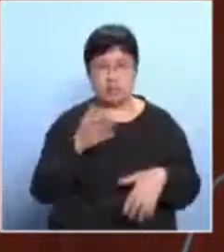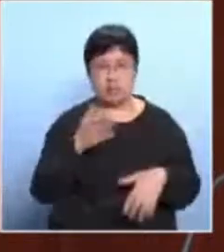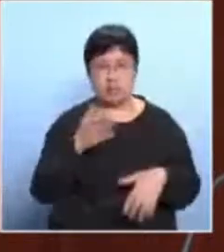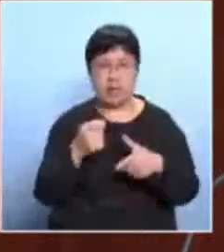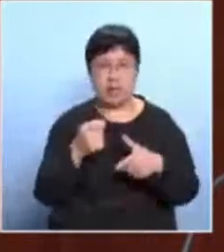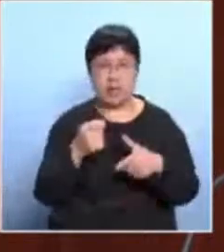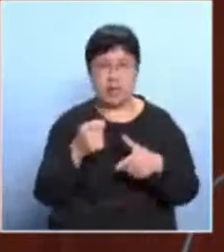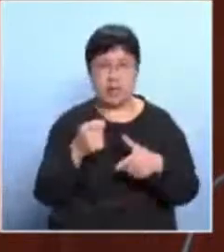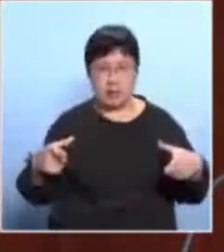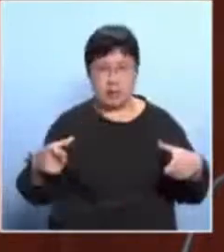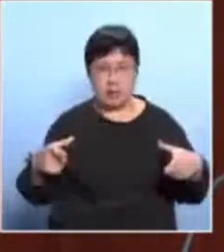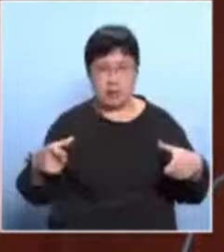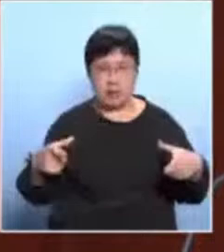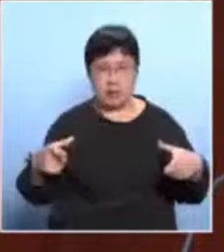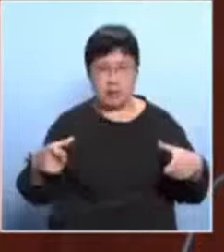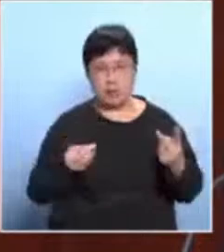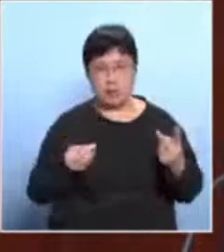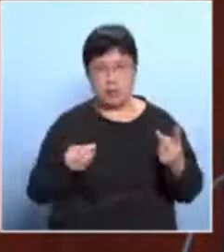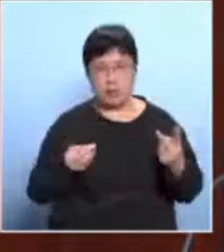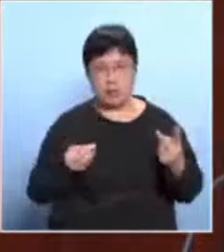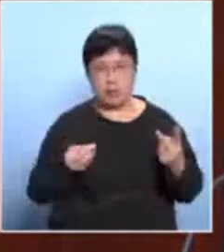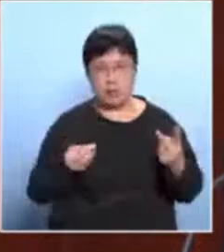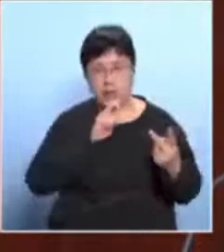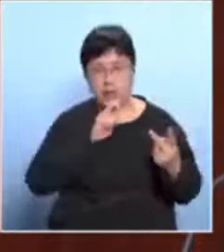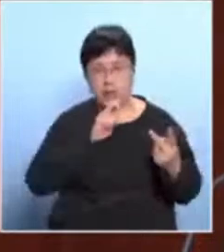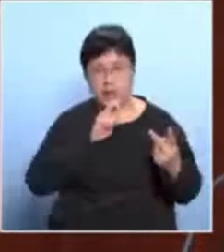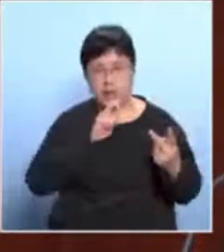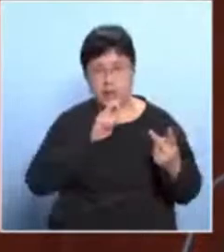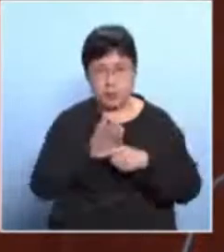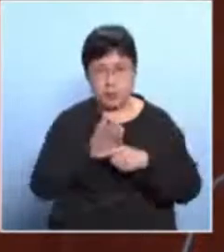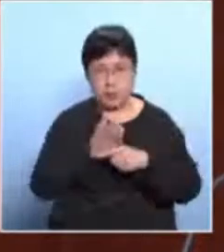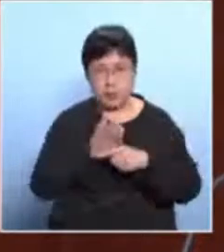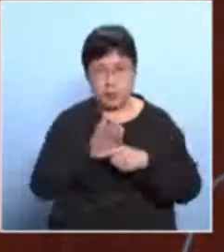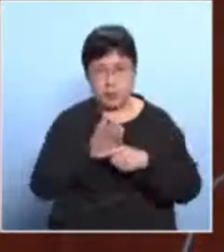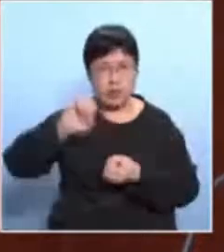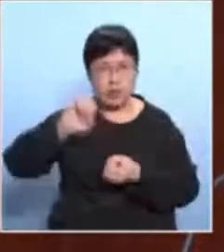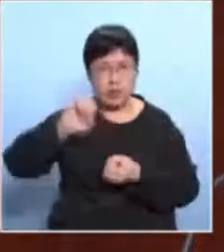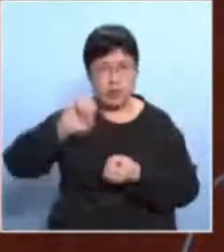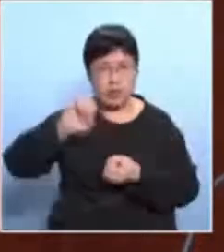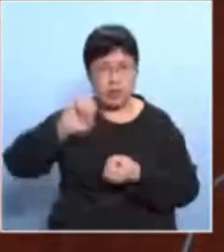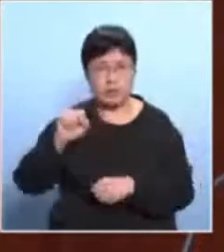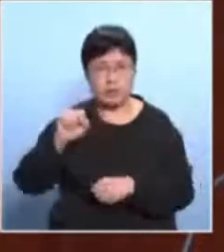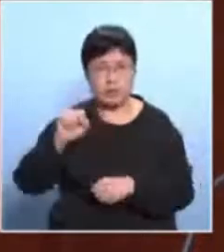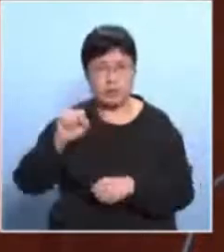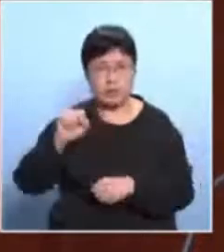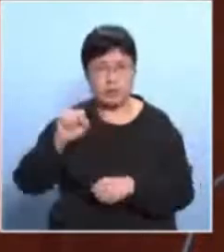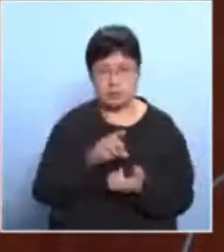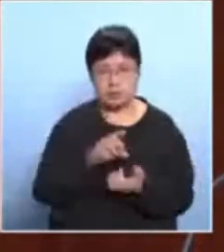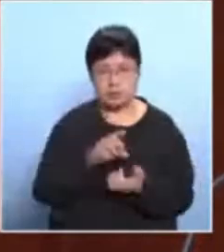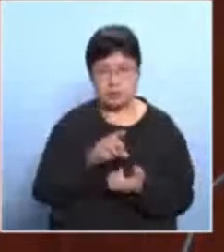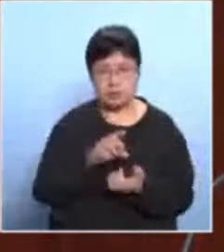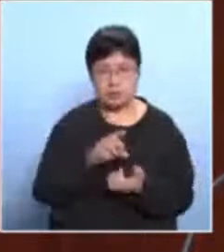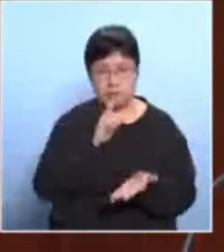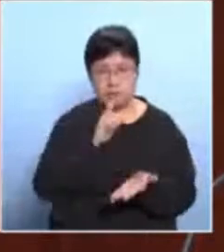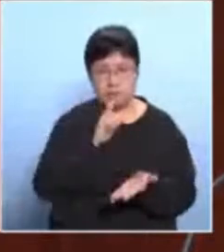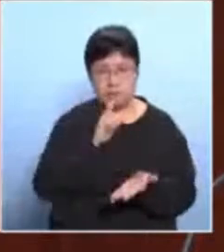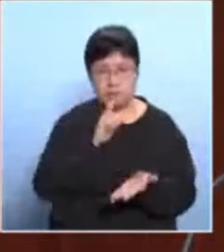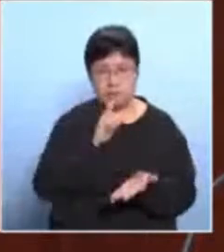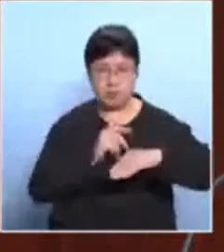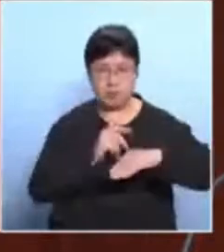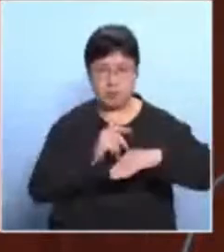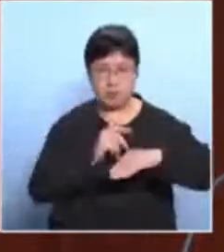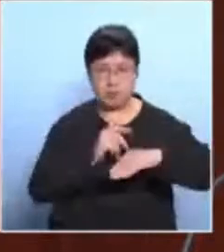development land in the Santin Technopole, half is for I&T use. We will ensure that policies on cross-boundary